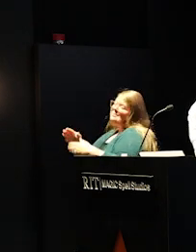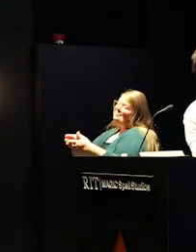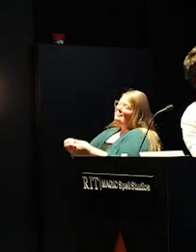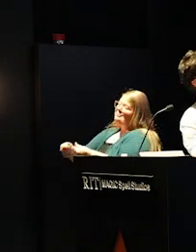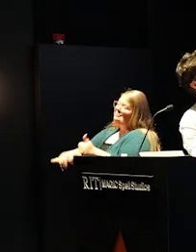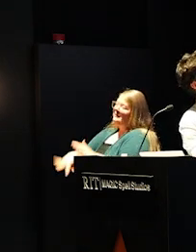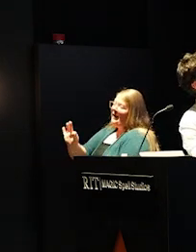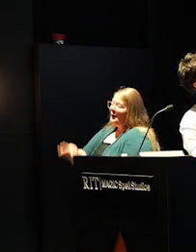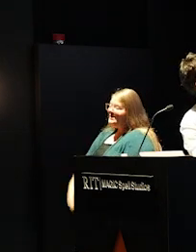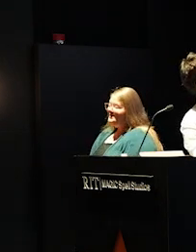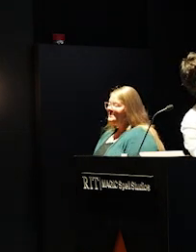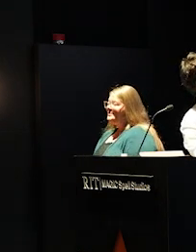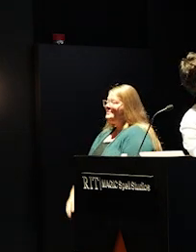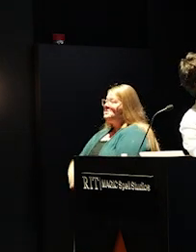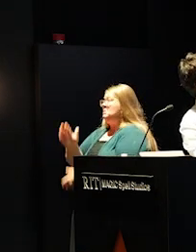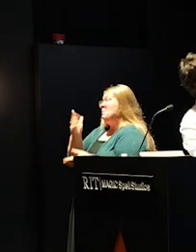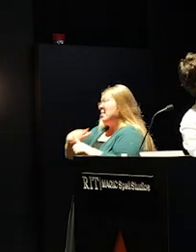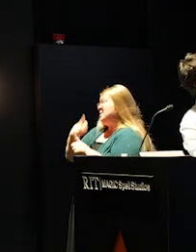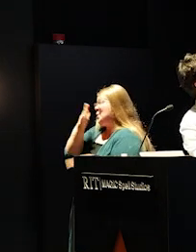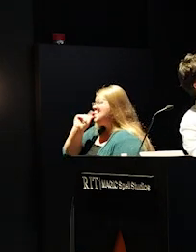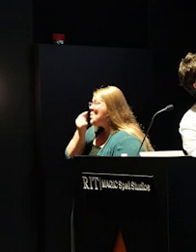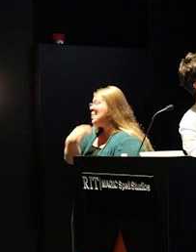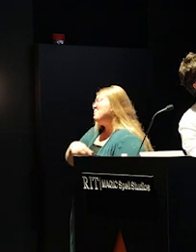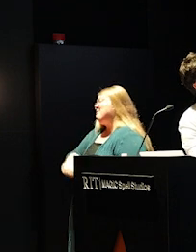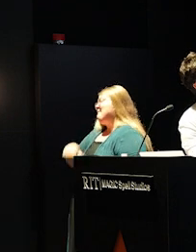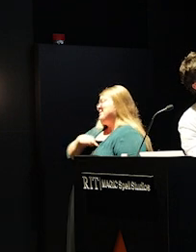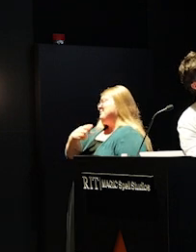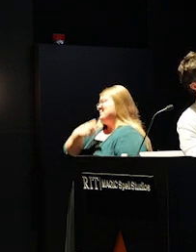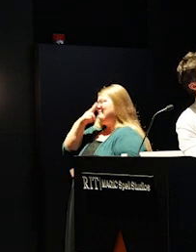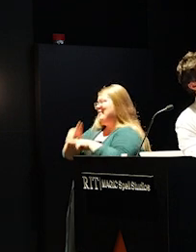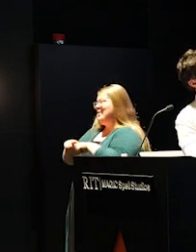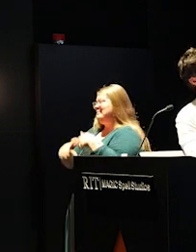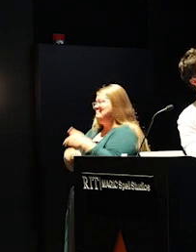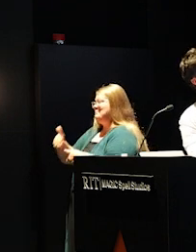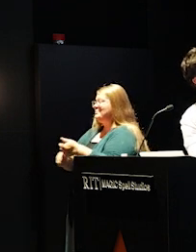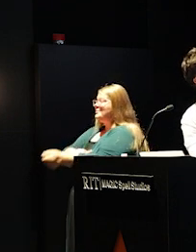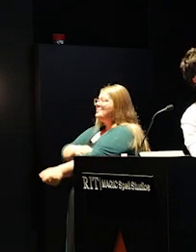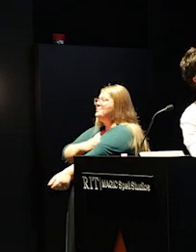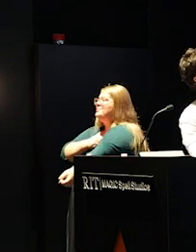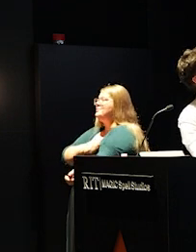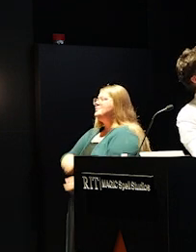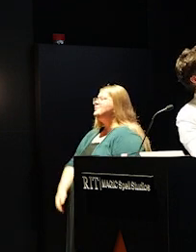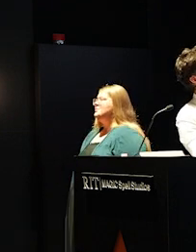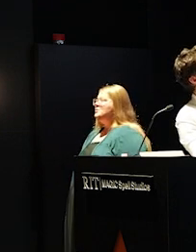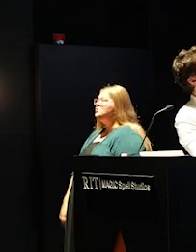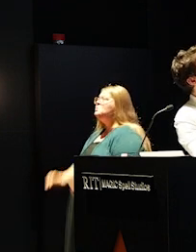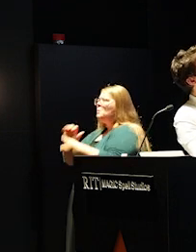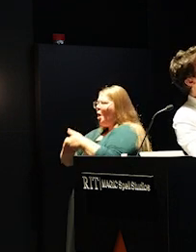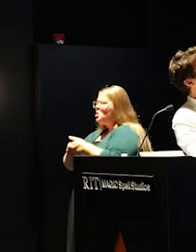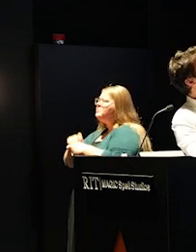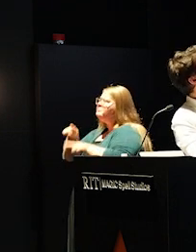then it looks pretty cool. I like it. I'm proud of it. It was a fun one to do. Got it to work again with Weldworks. Made